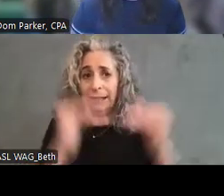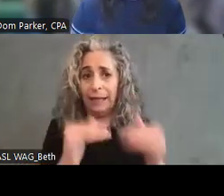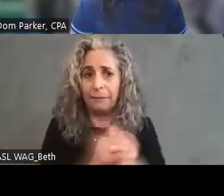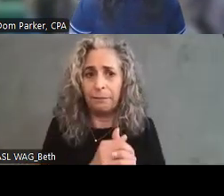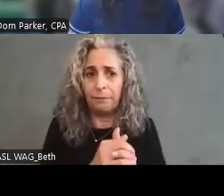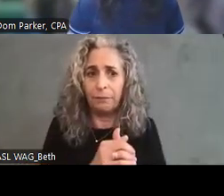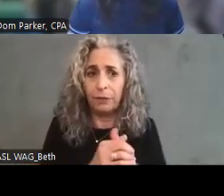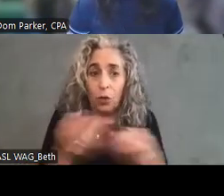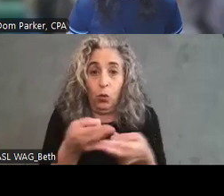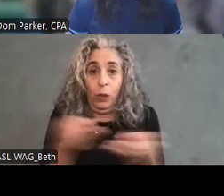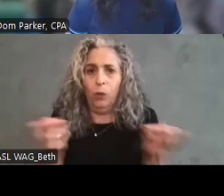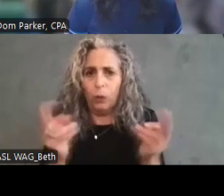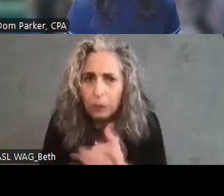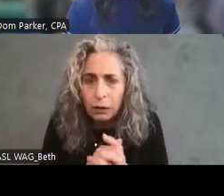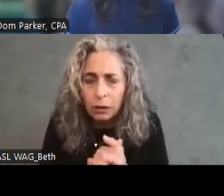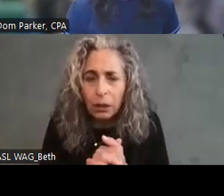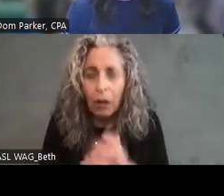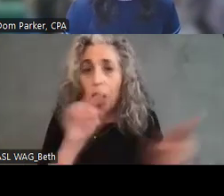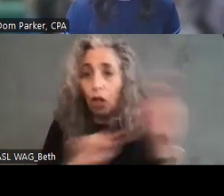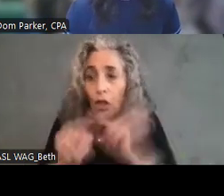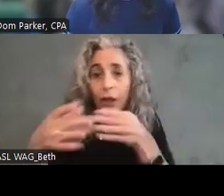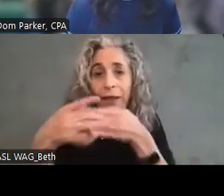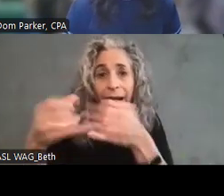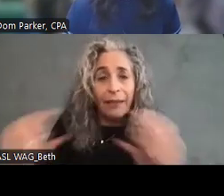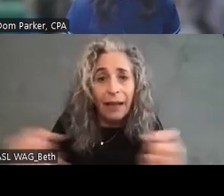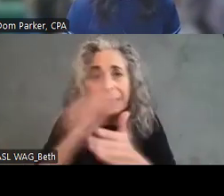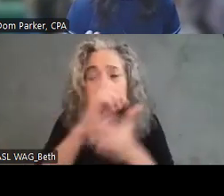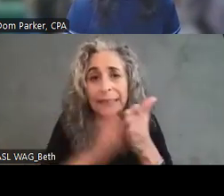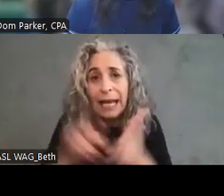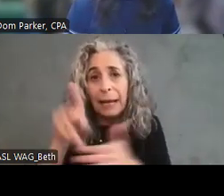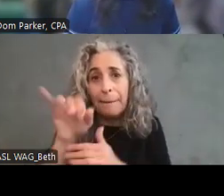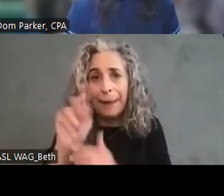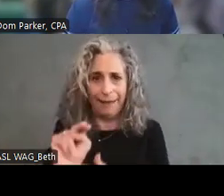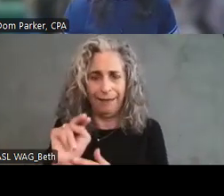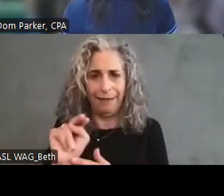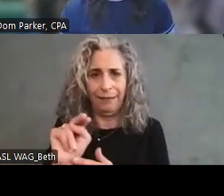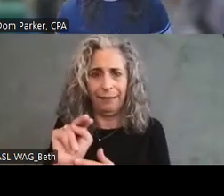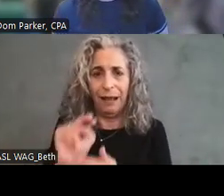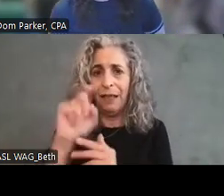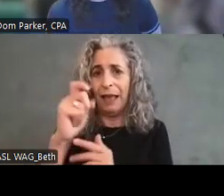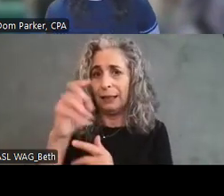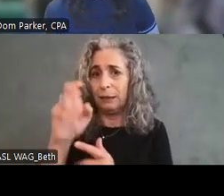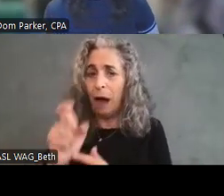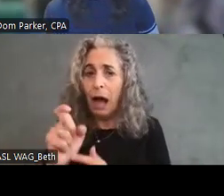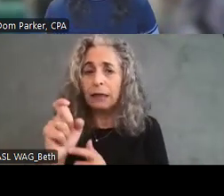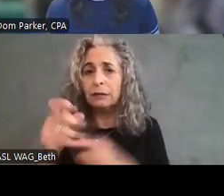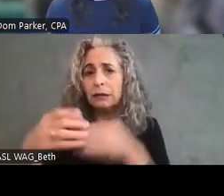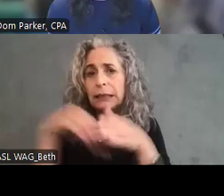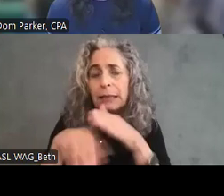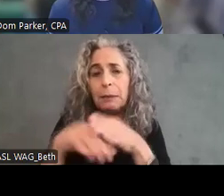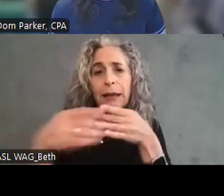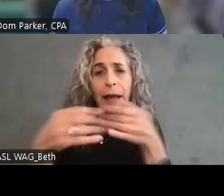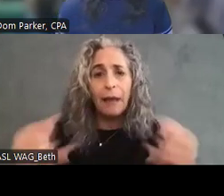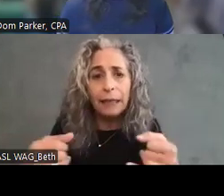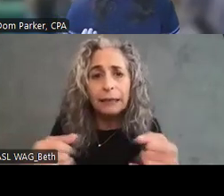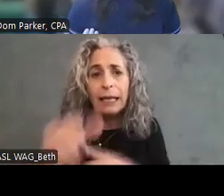resources. So check out the guidelines and check out the design patterns. This is the Xbox Accessibility Guidelines, the APX